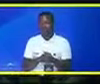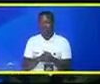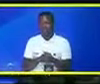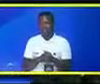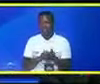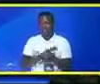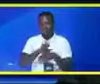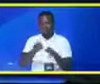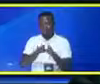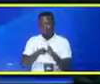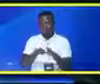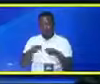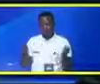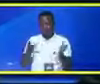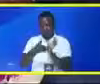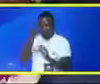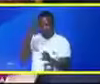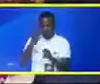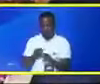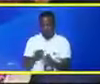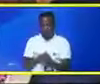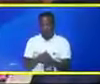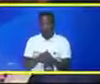All doors can open.